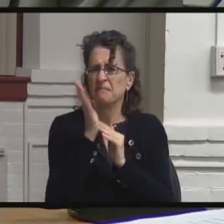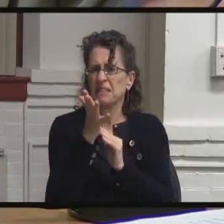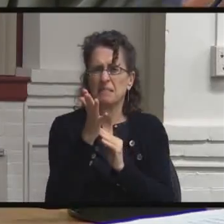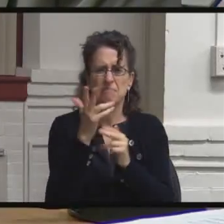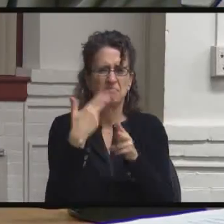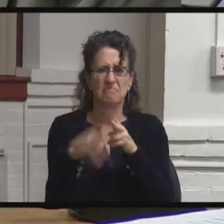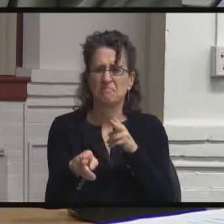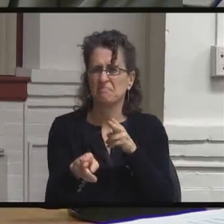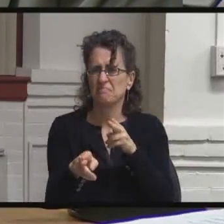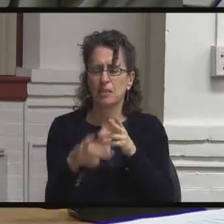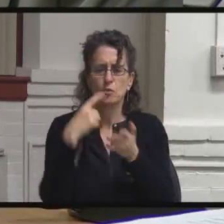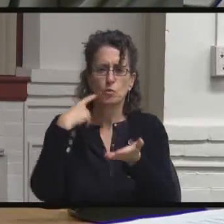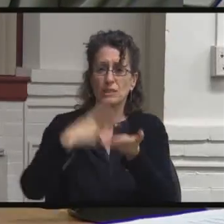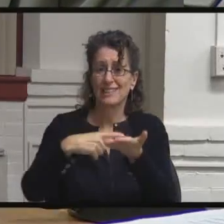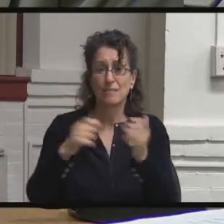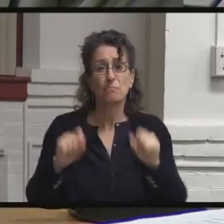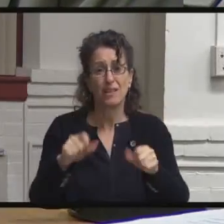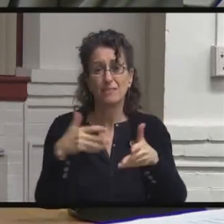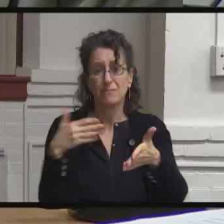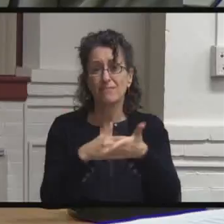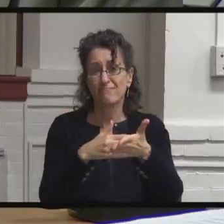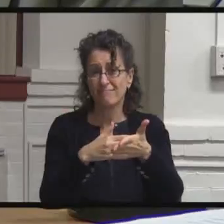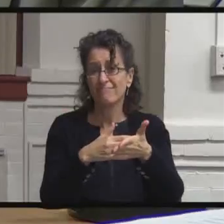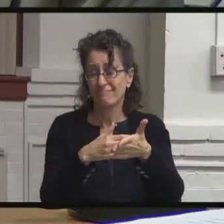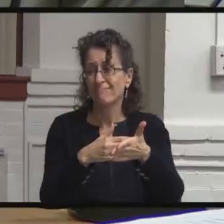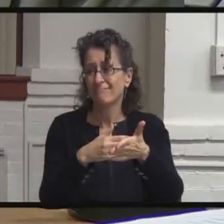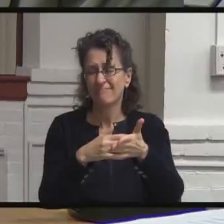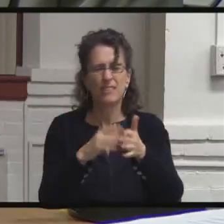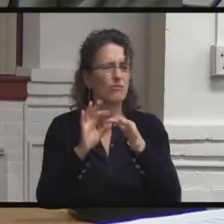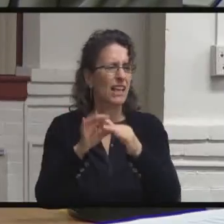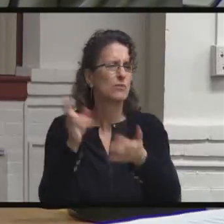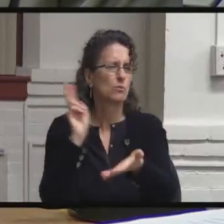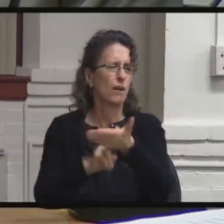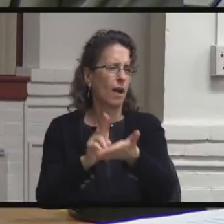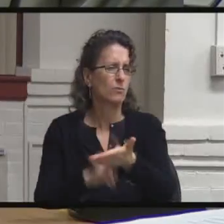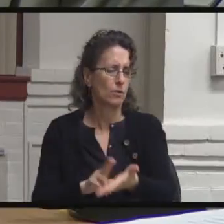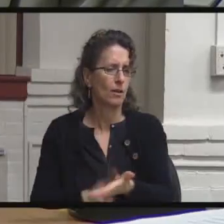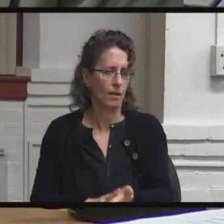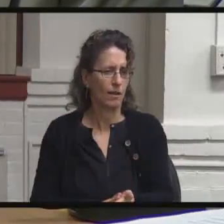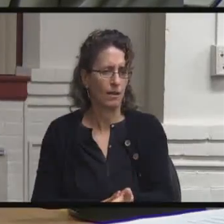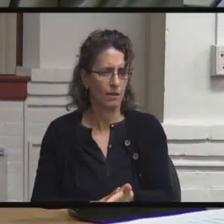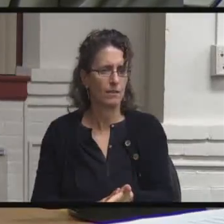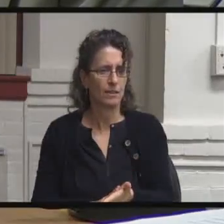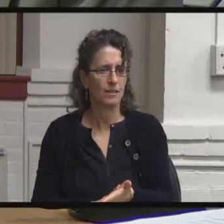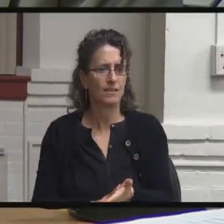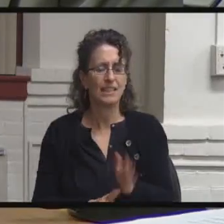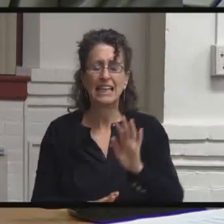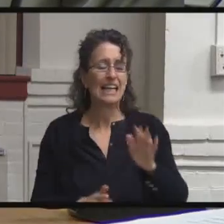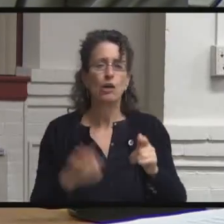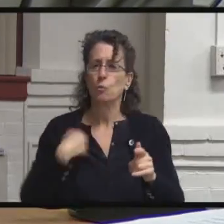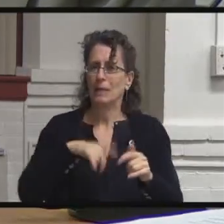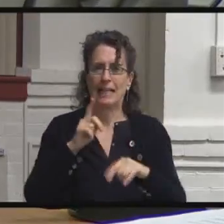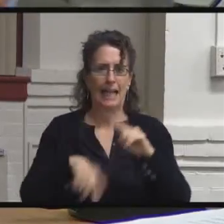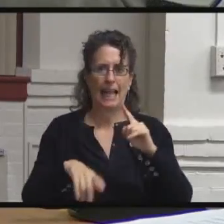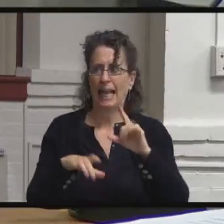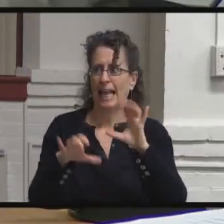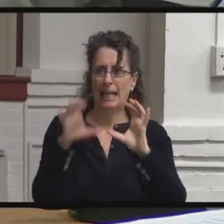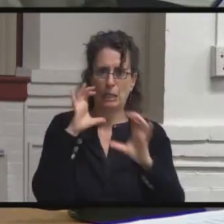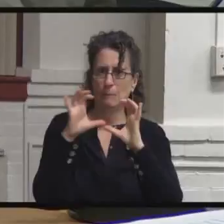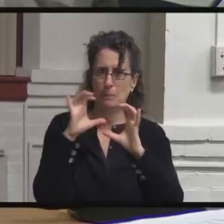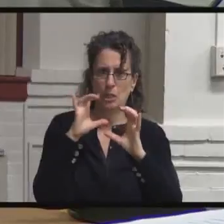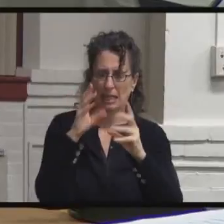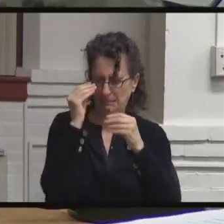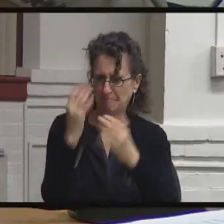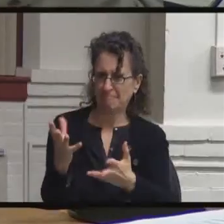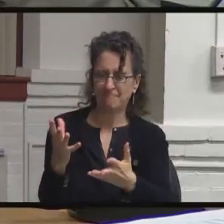discuss probable litigation and contract-related matters where premature general public knowledge would put the